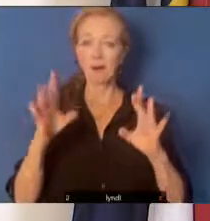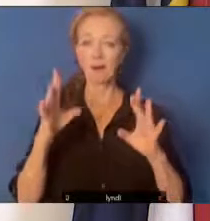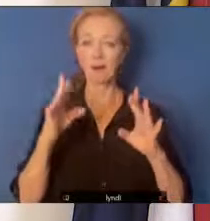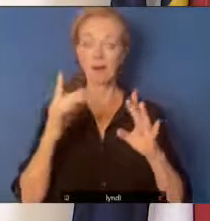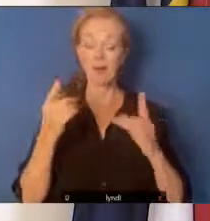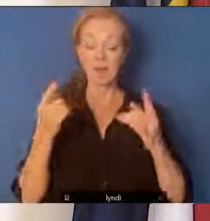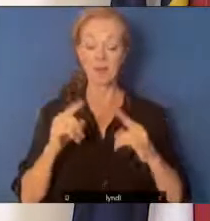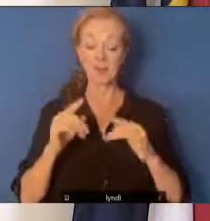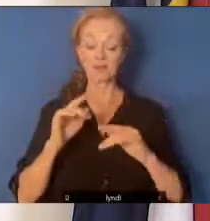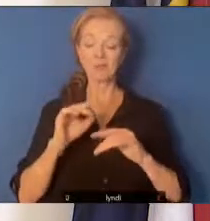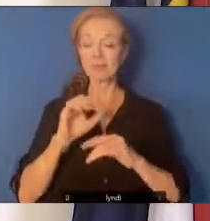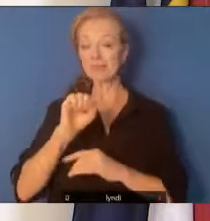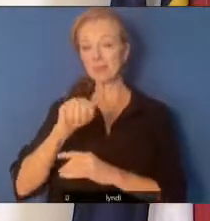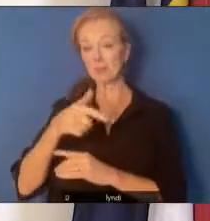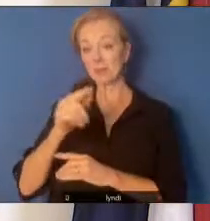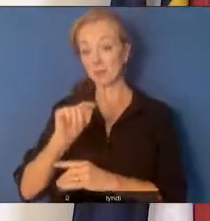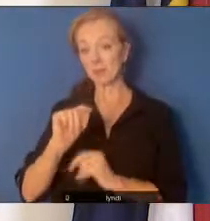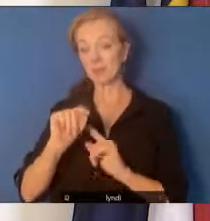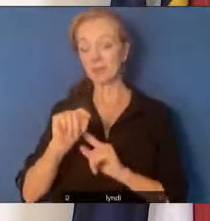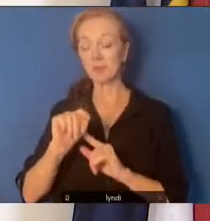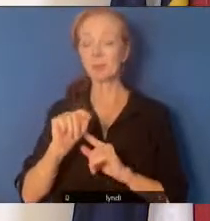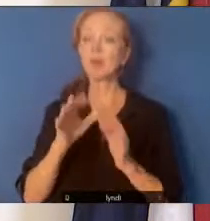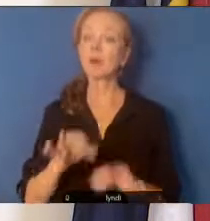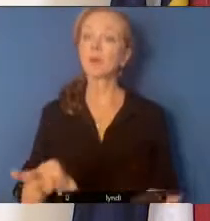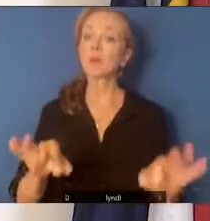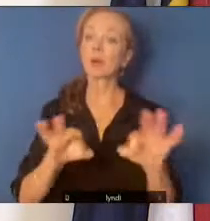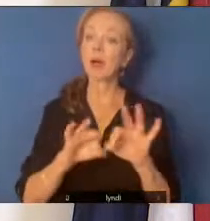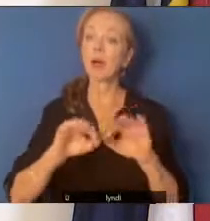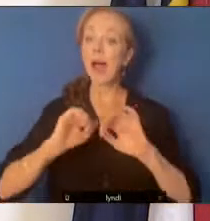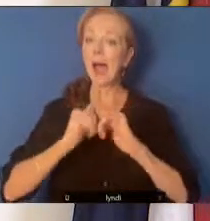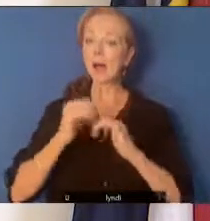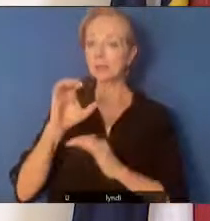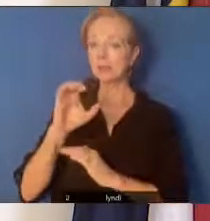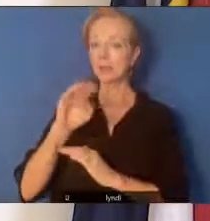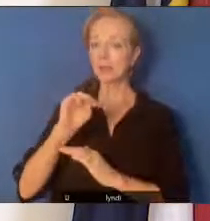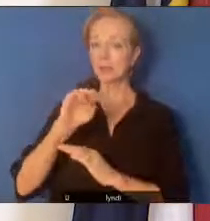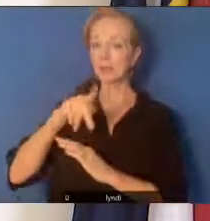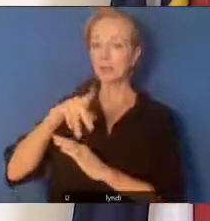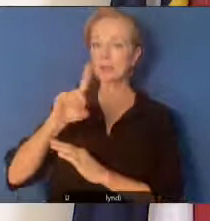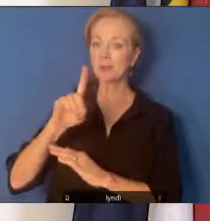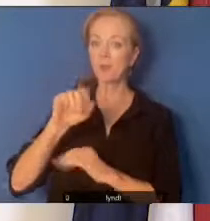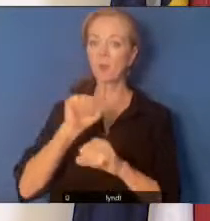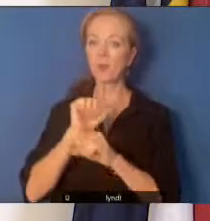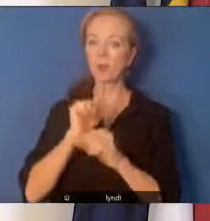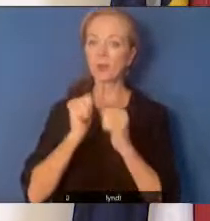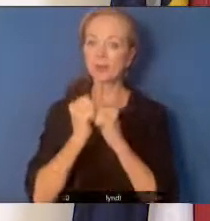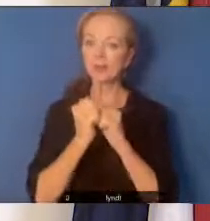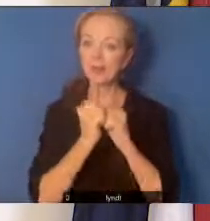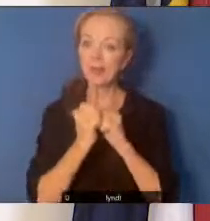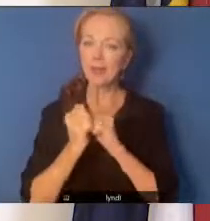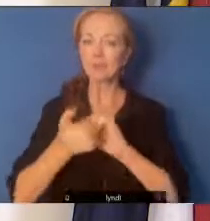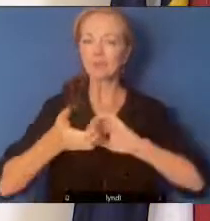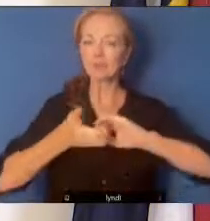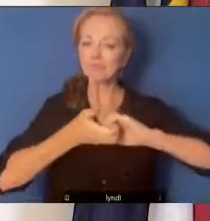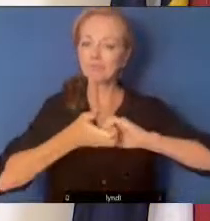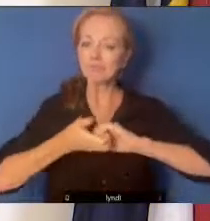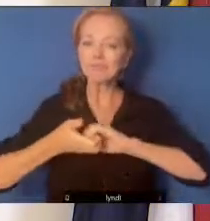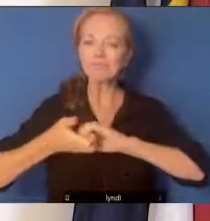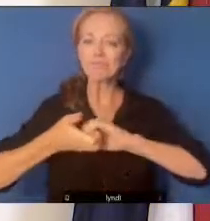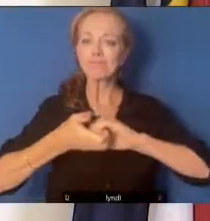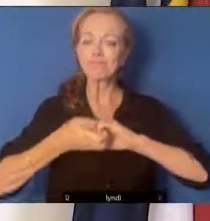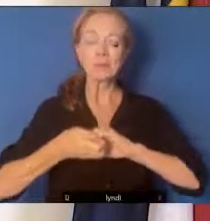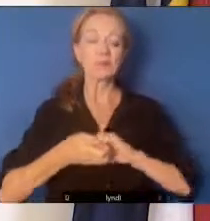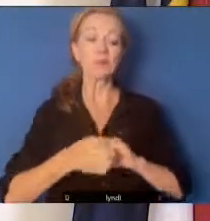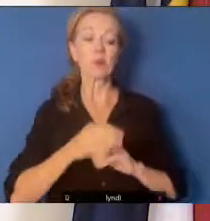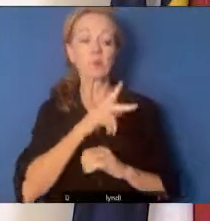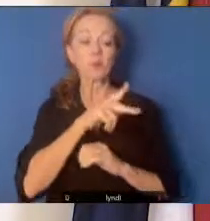but more importantly, how the CMPD worked together across divisions, from shift patrol